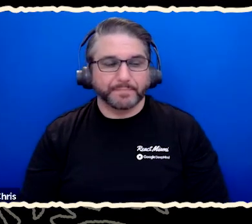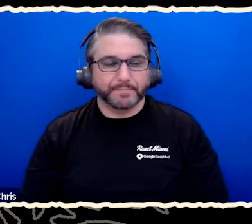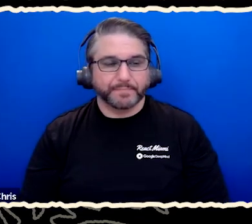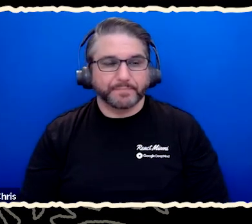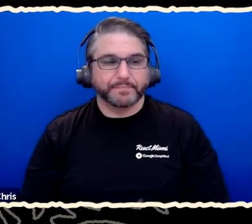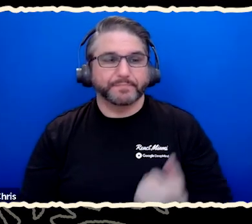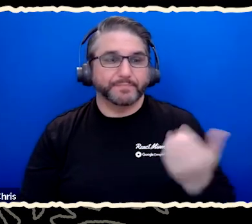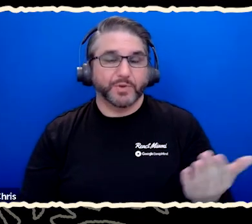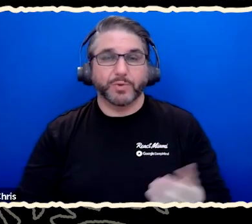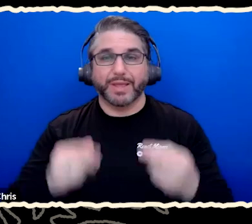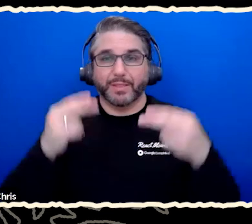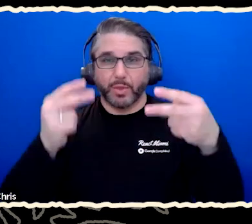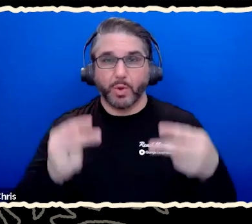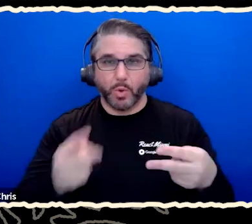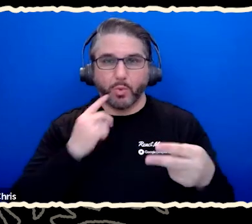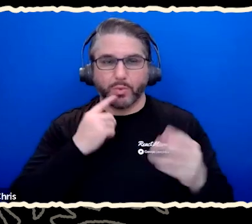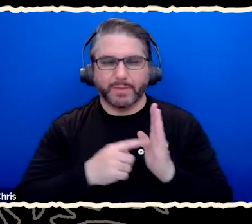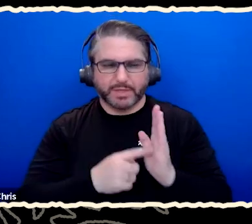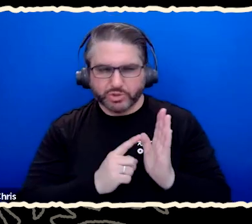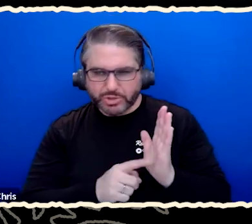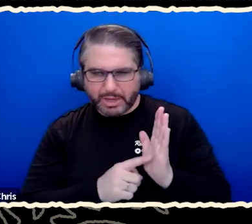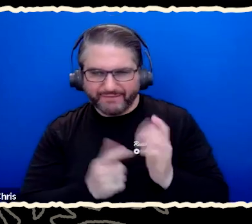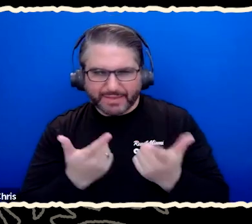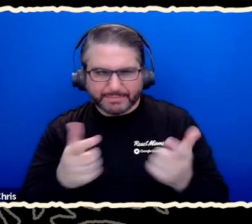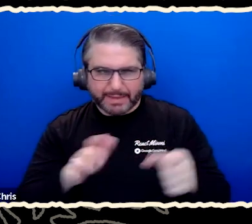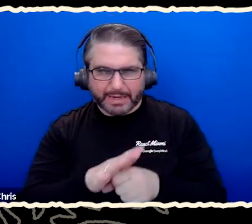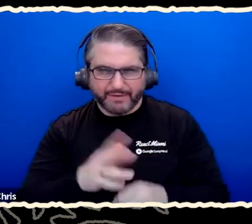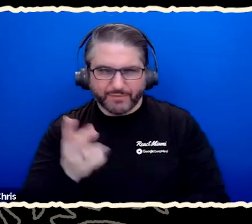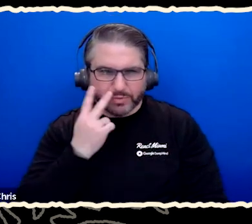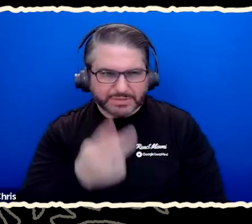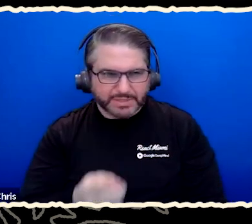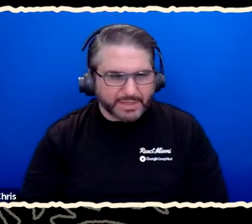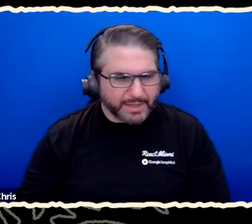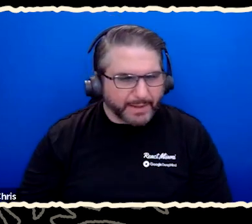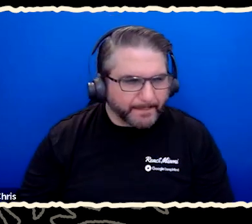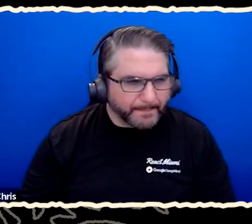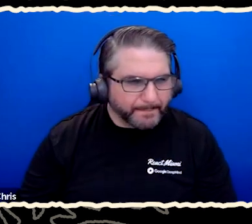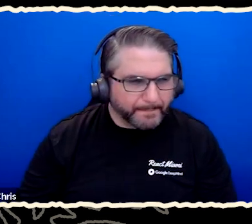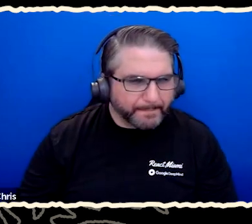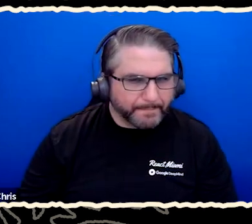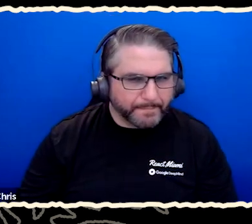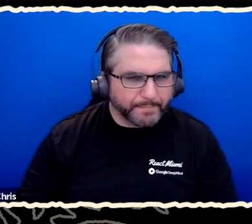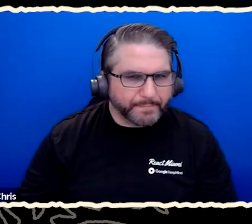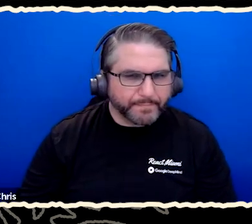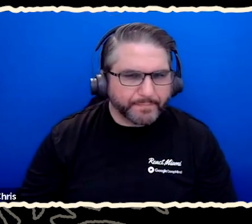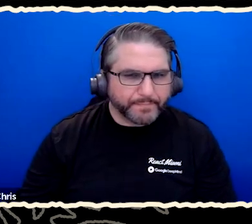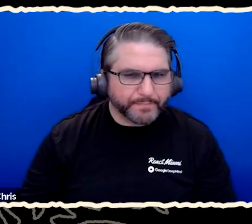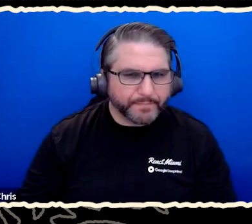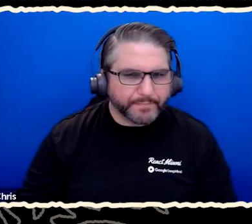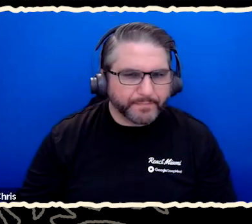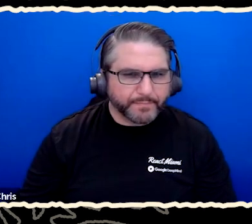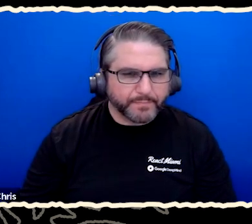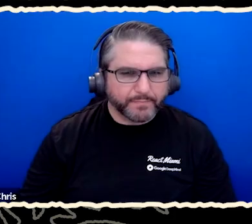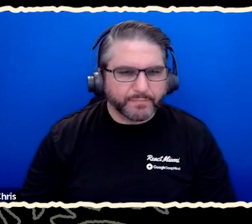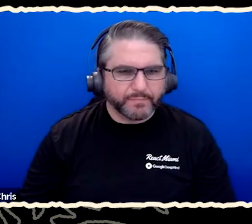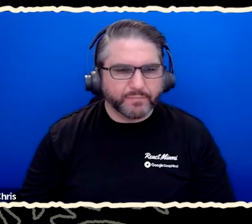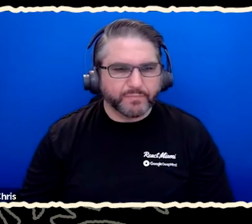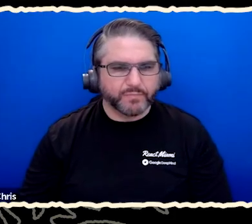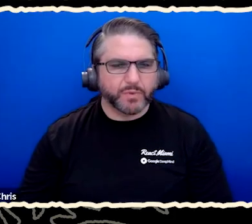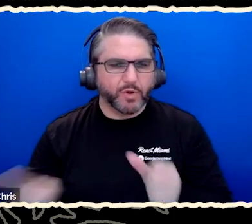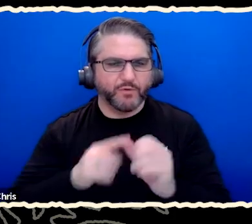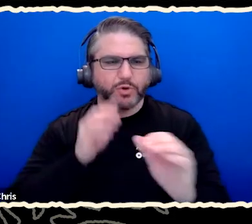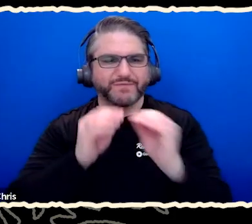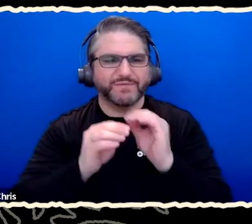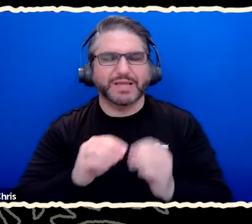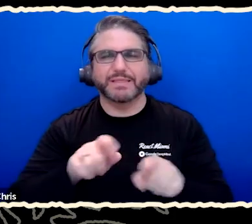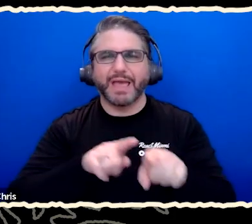So here in the code, I'm going to check if this is big enough for you guys. Let's first fix the async data loading problem. You might